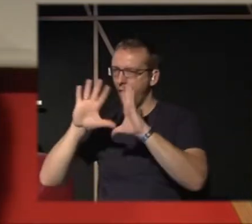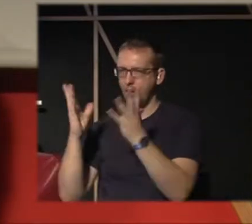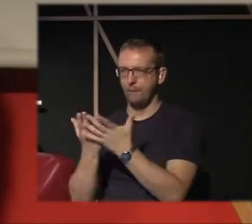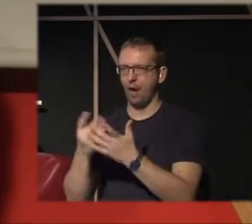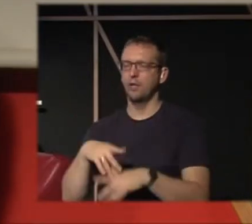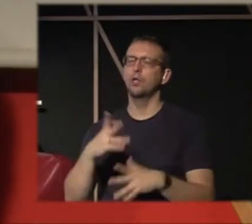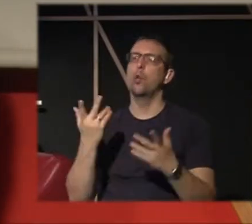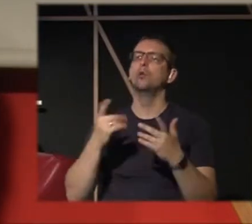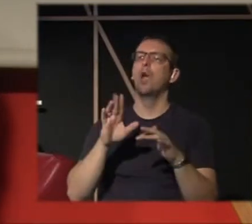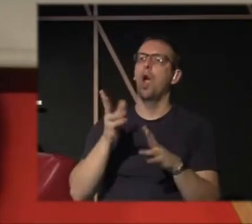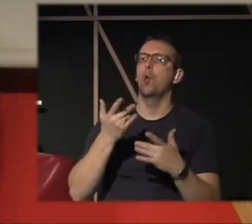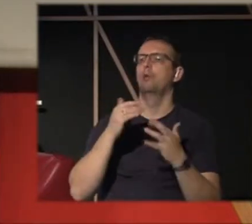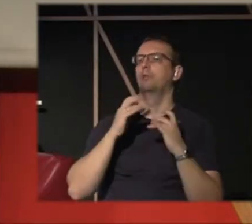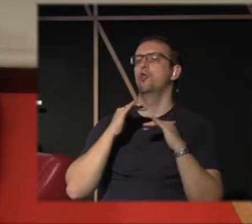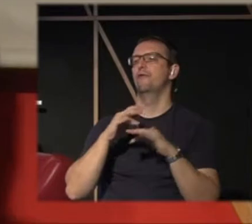impacts.